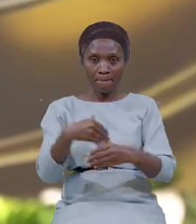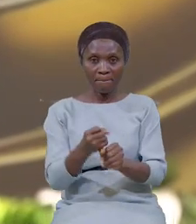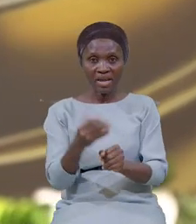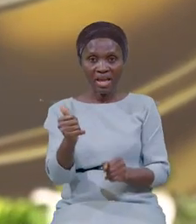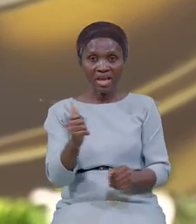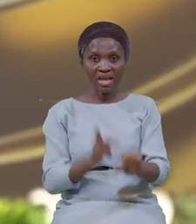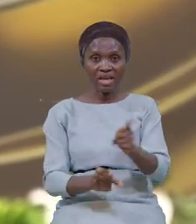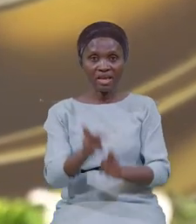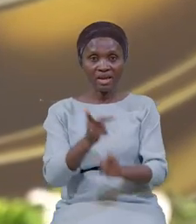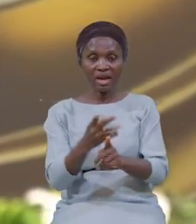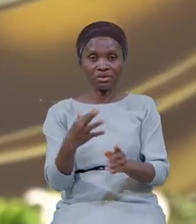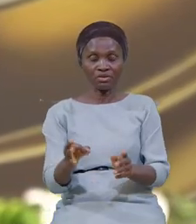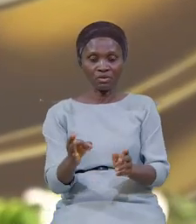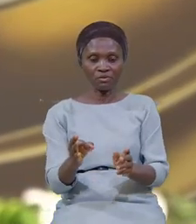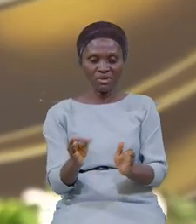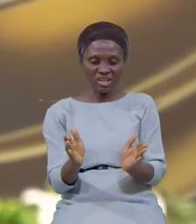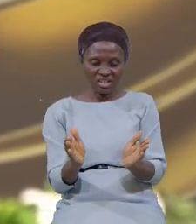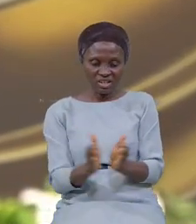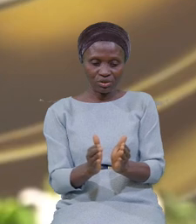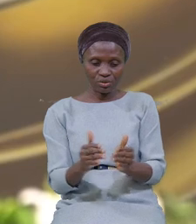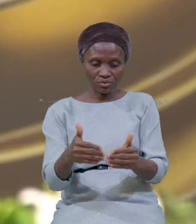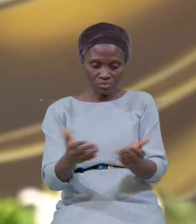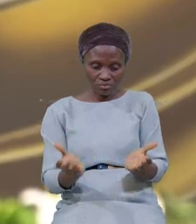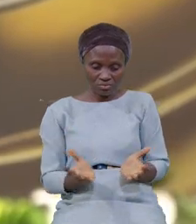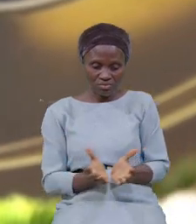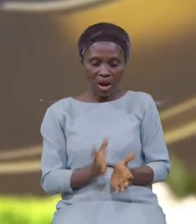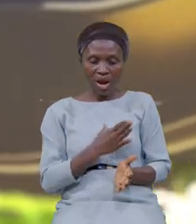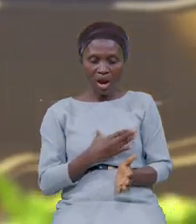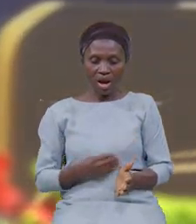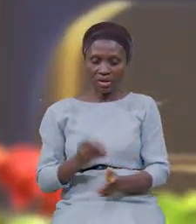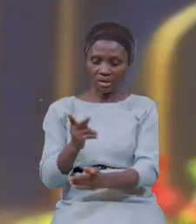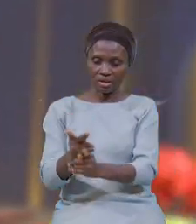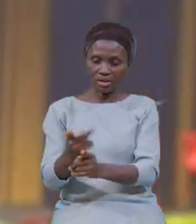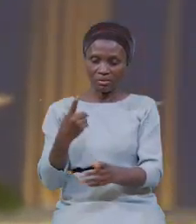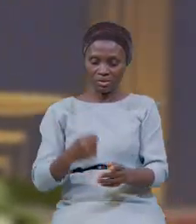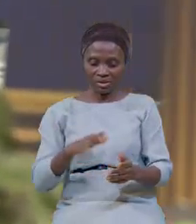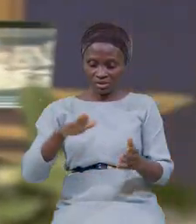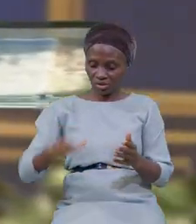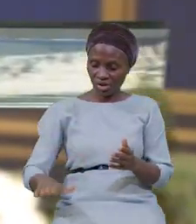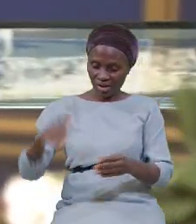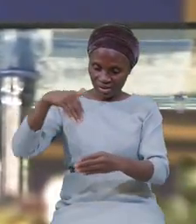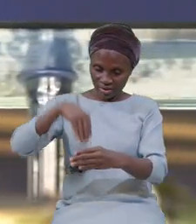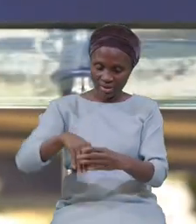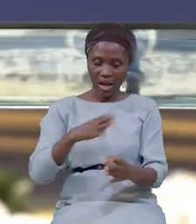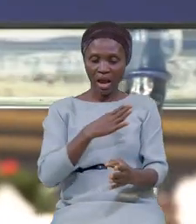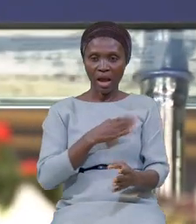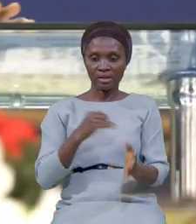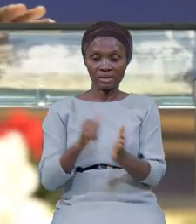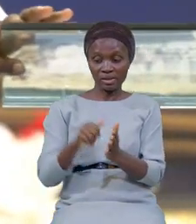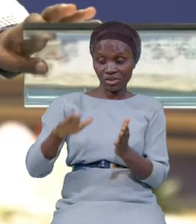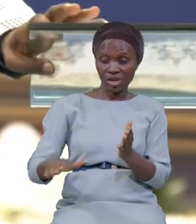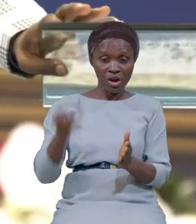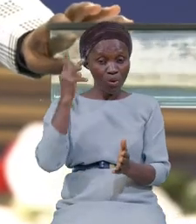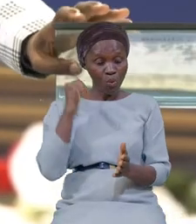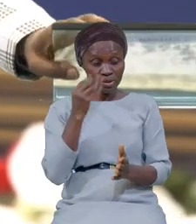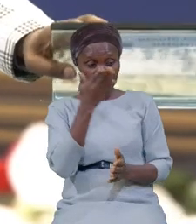of little boat and put the child inside. And the child was there by